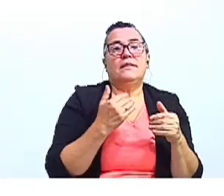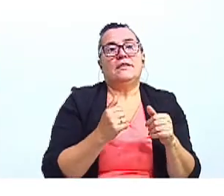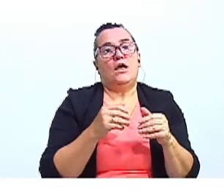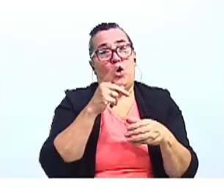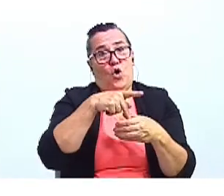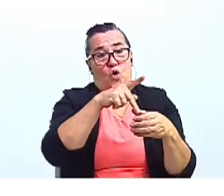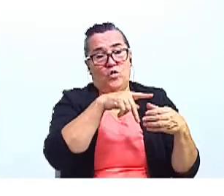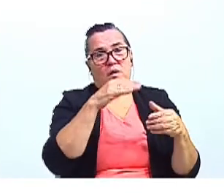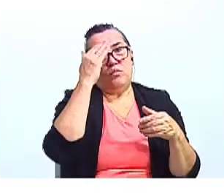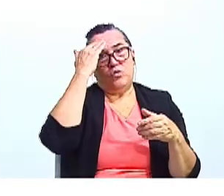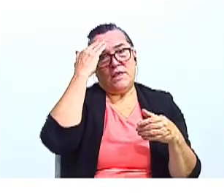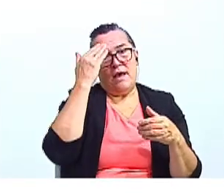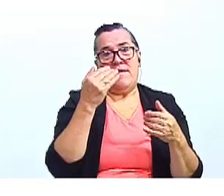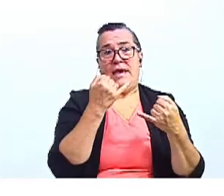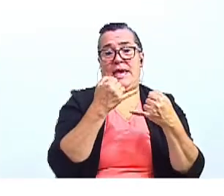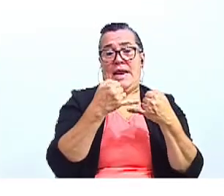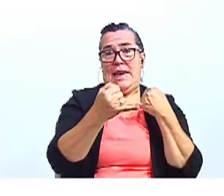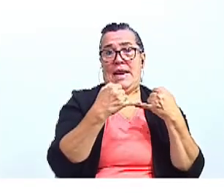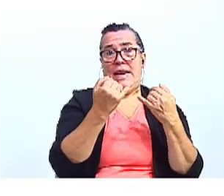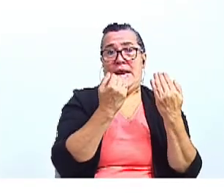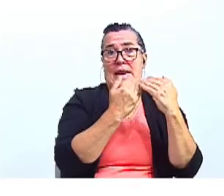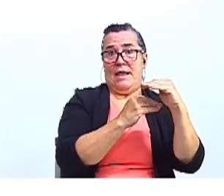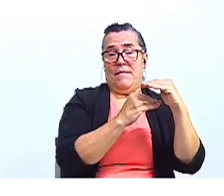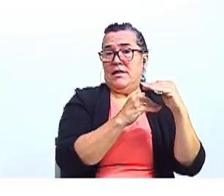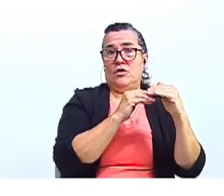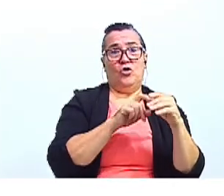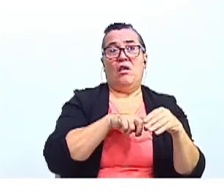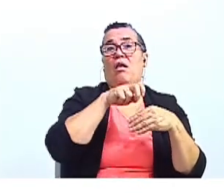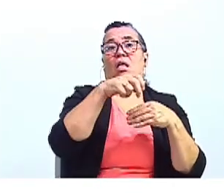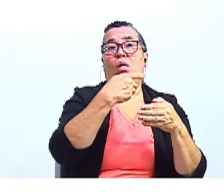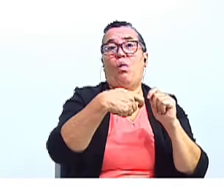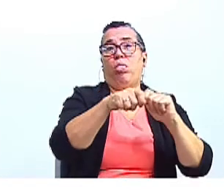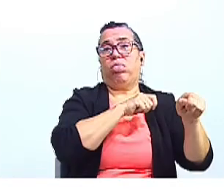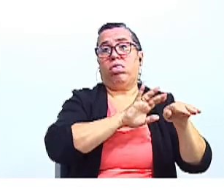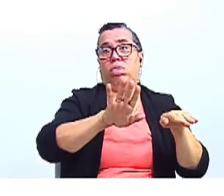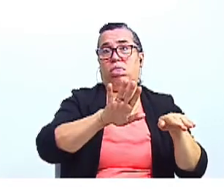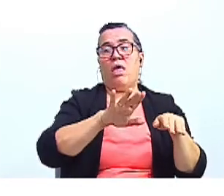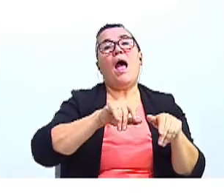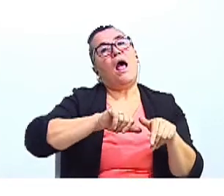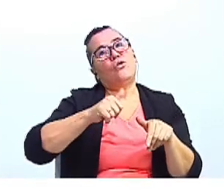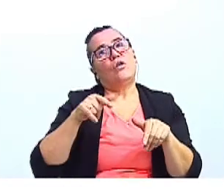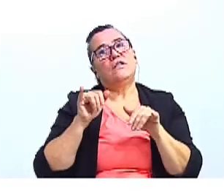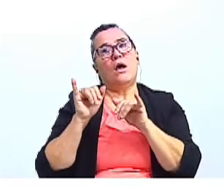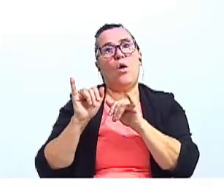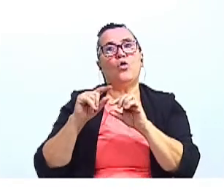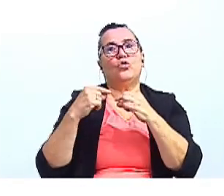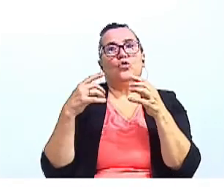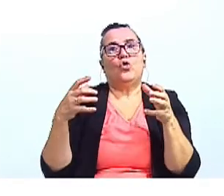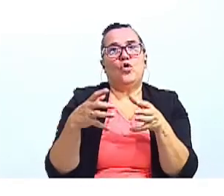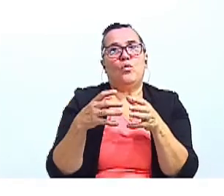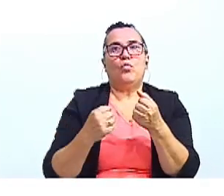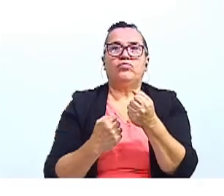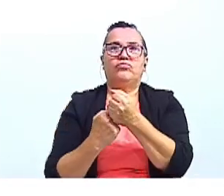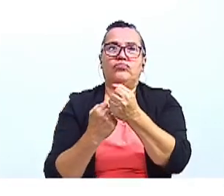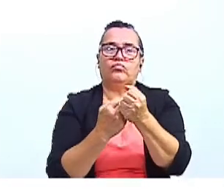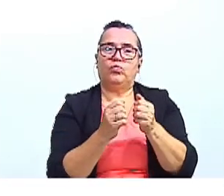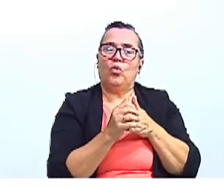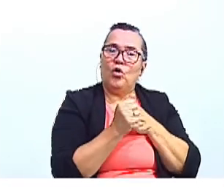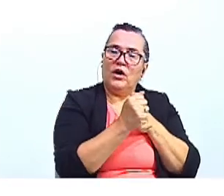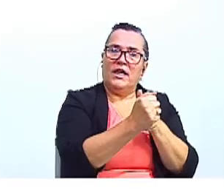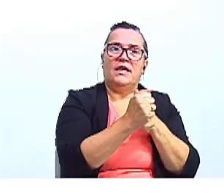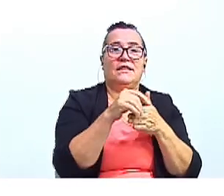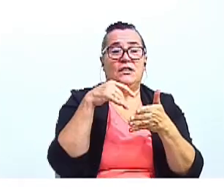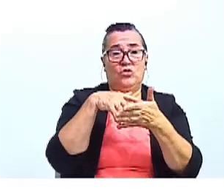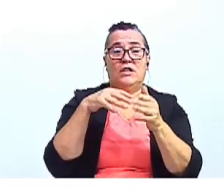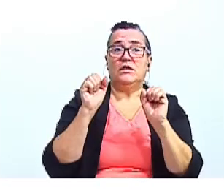that should never be crossed, such as putting others down to impress the group. With support and guidance, students